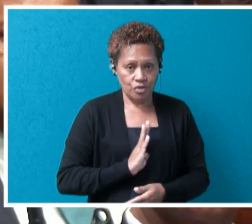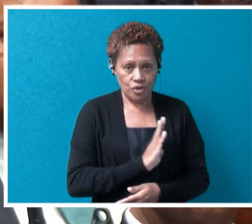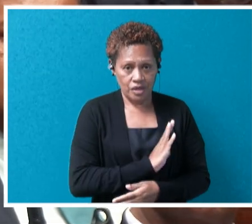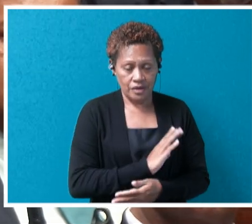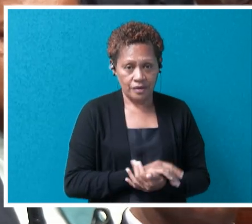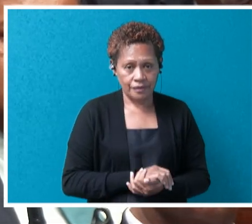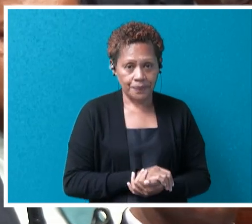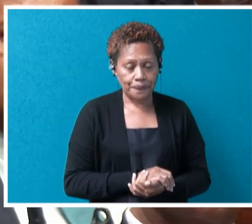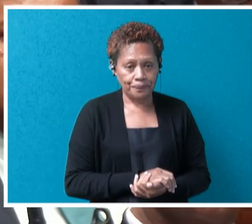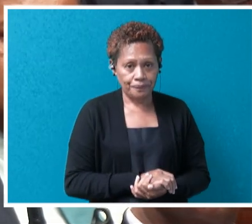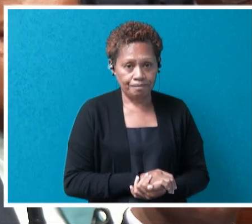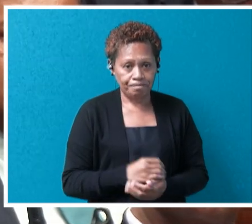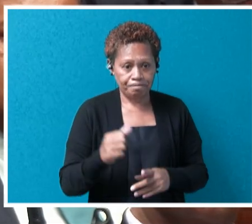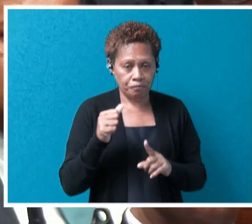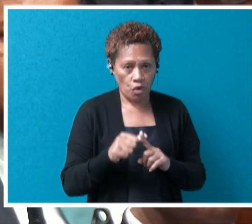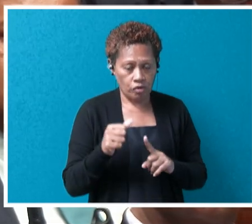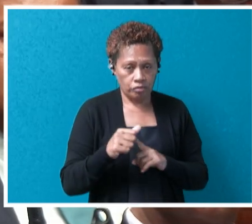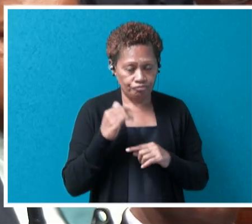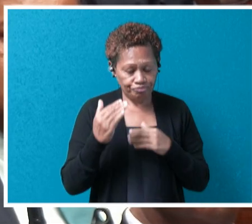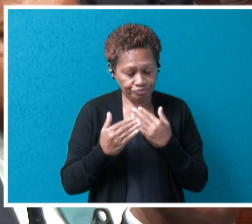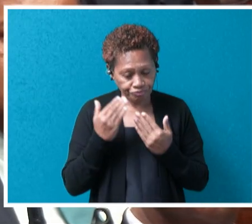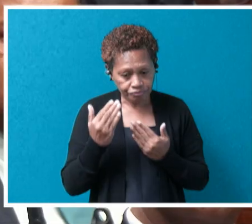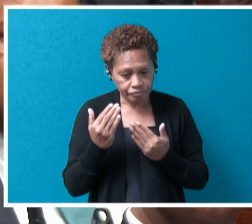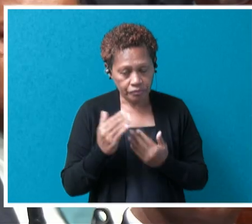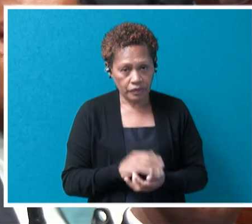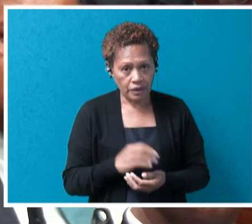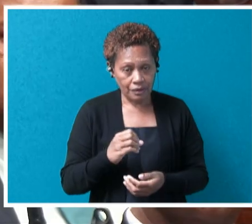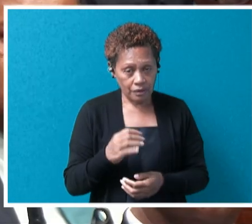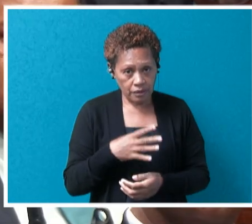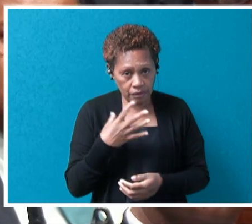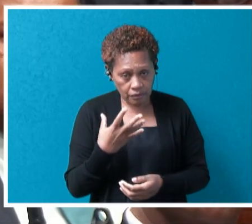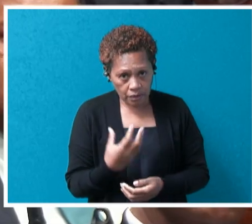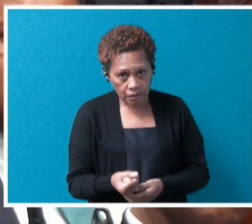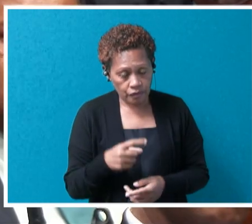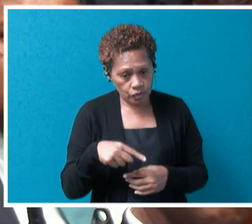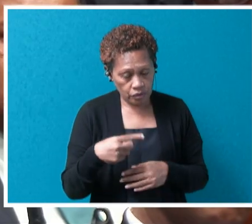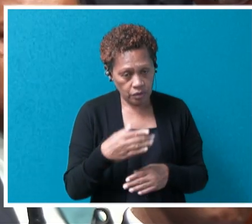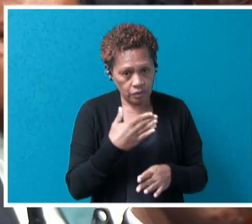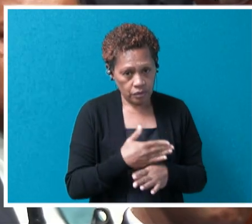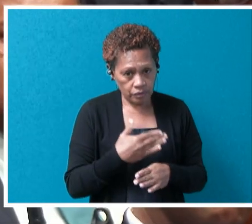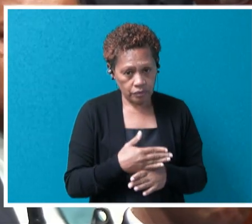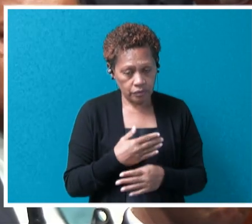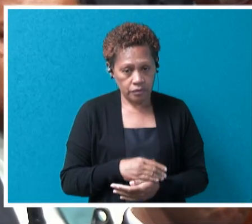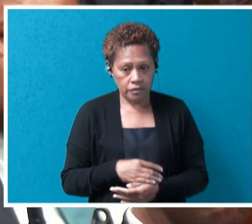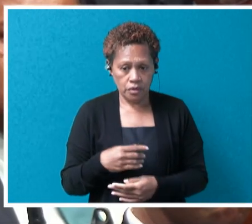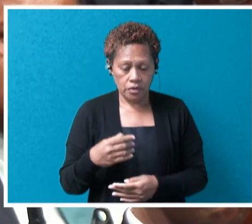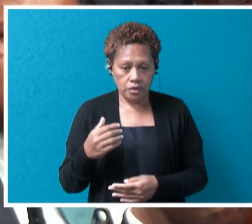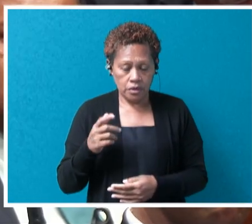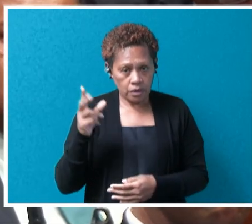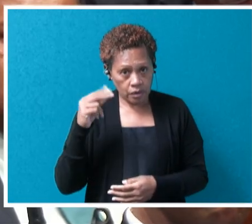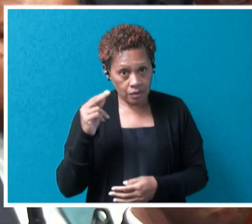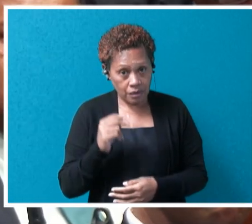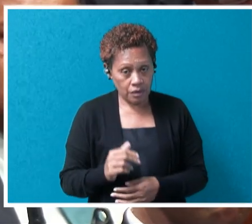sir, I also acknowledge the continued work of the iTaukei Trust Fund,